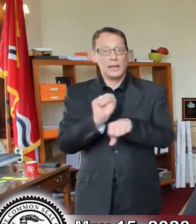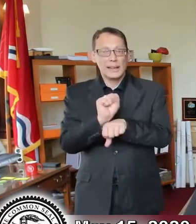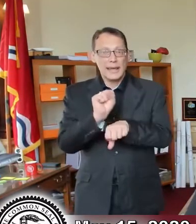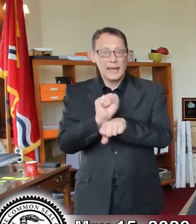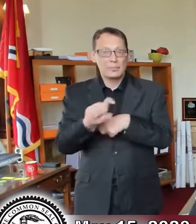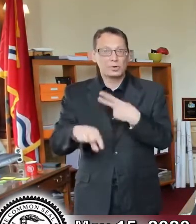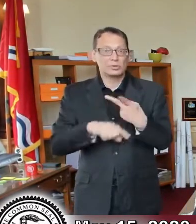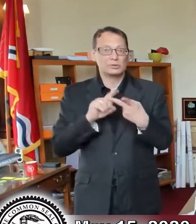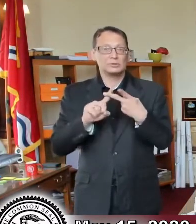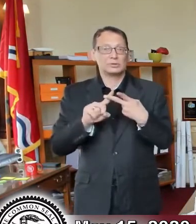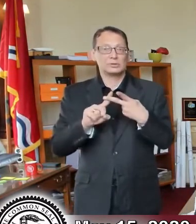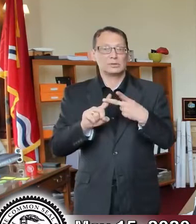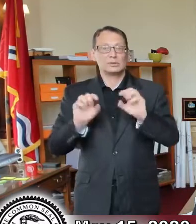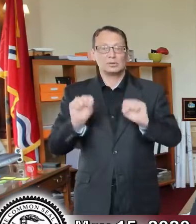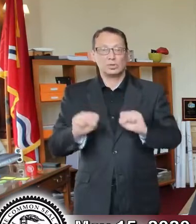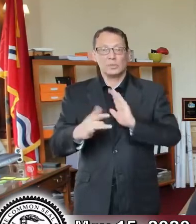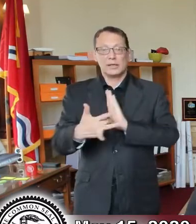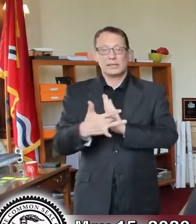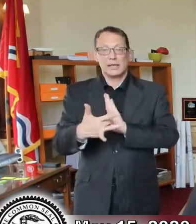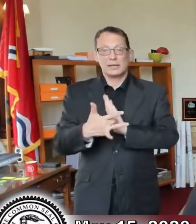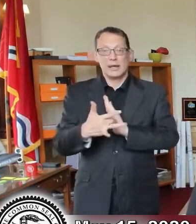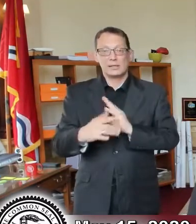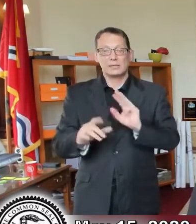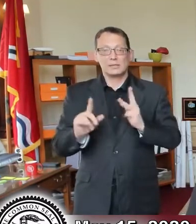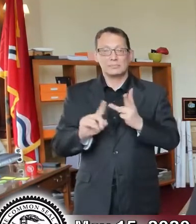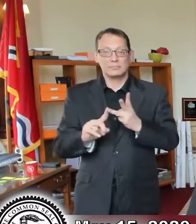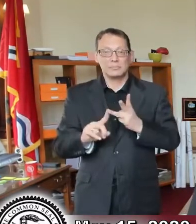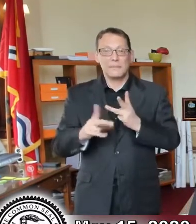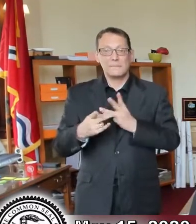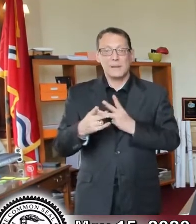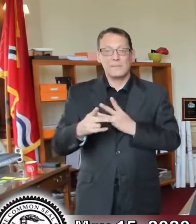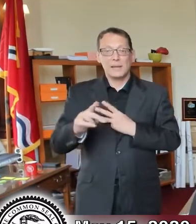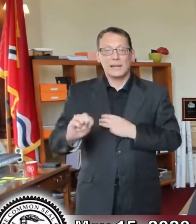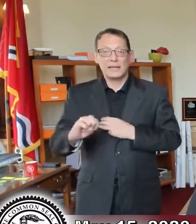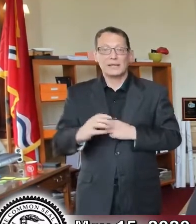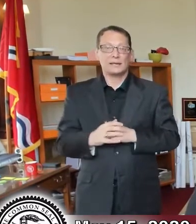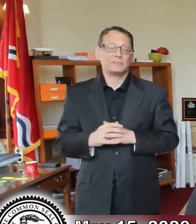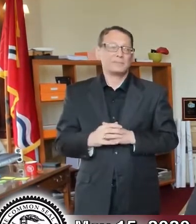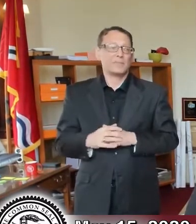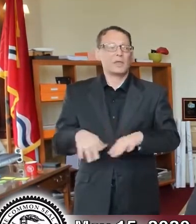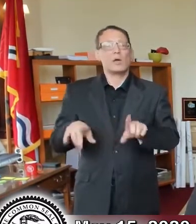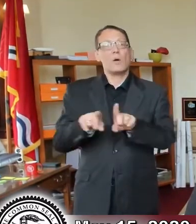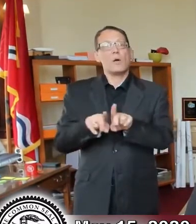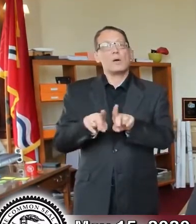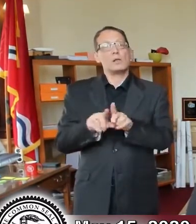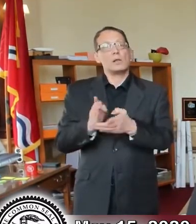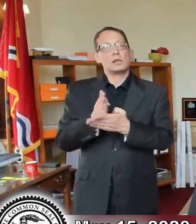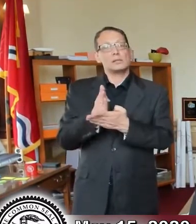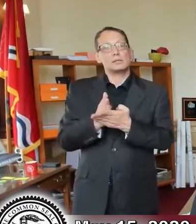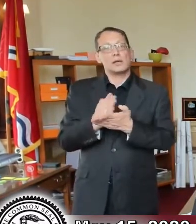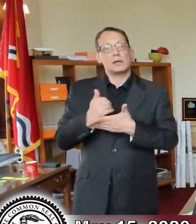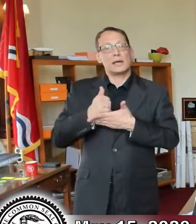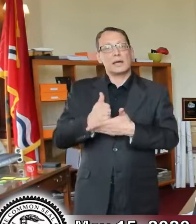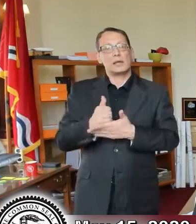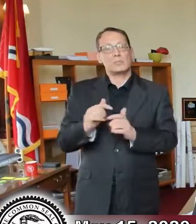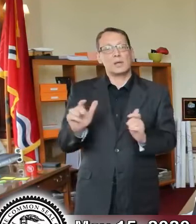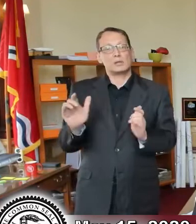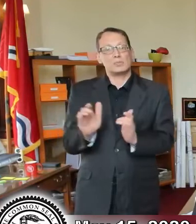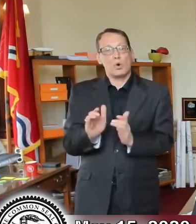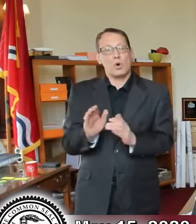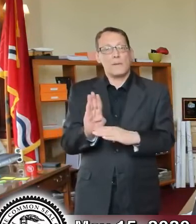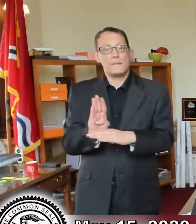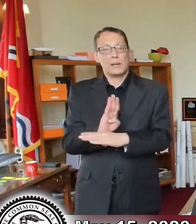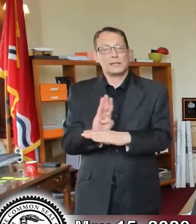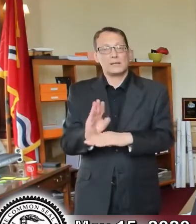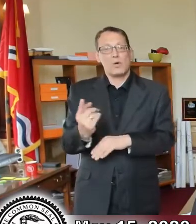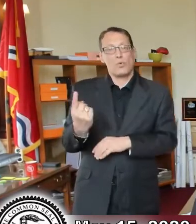be technology, it could be PPE. We expect also to use some of it to help small businesses again. We